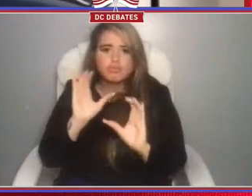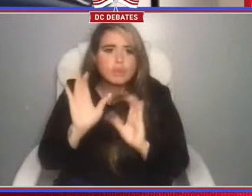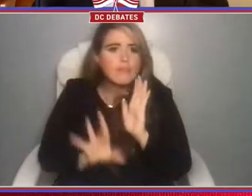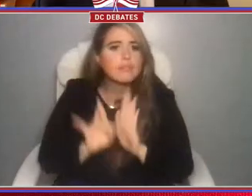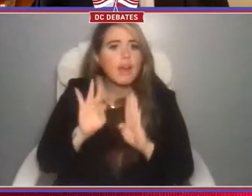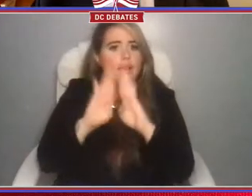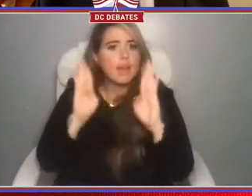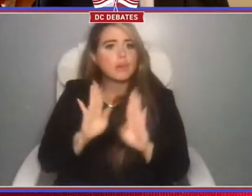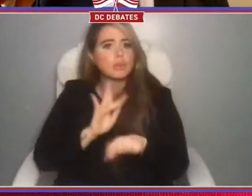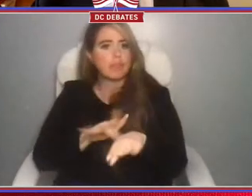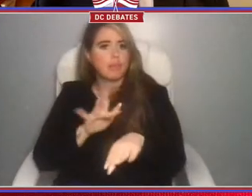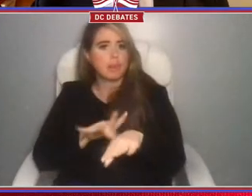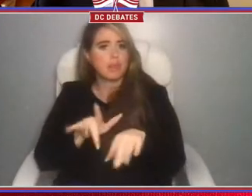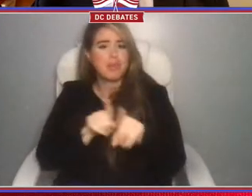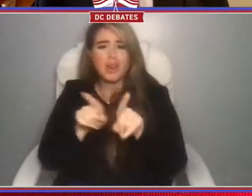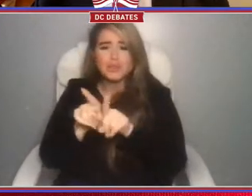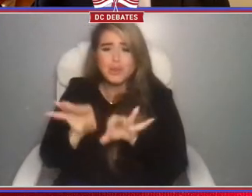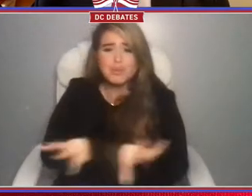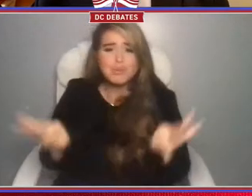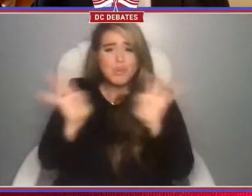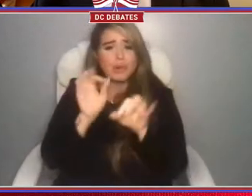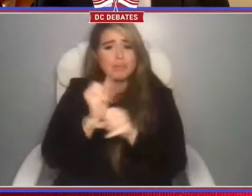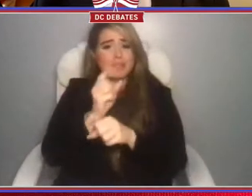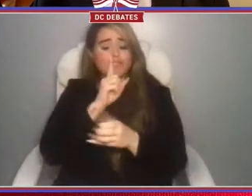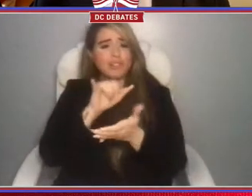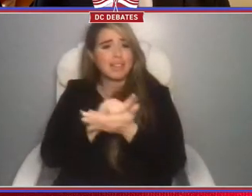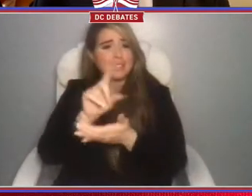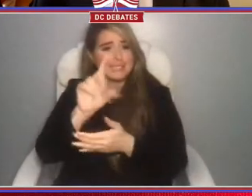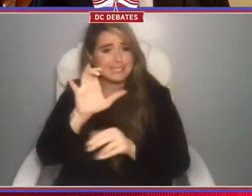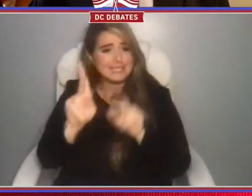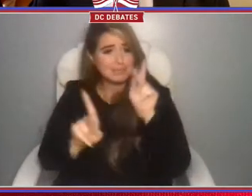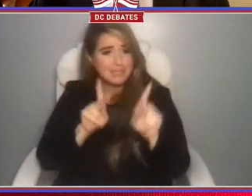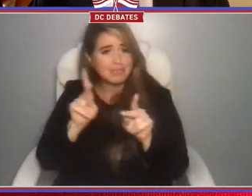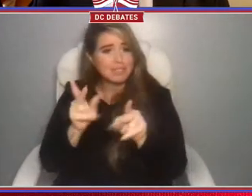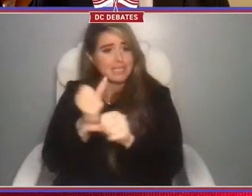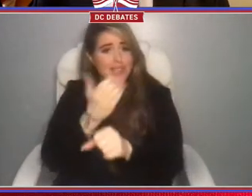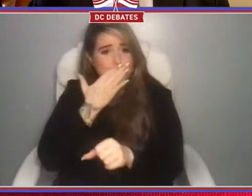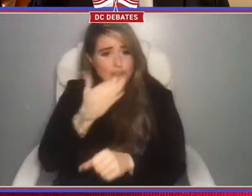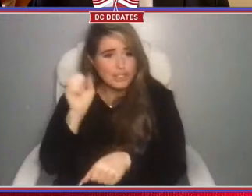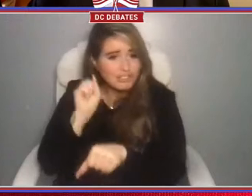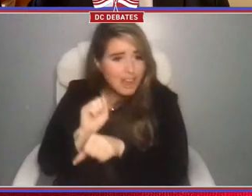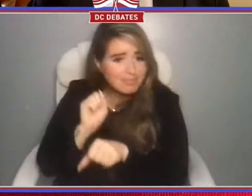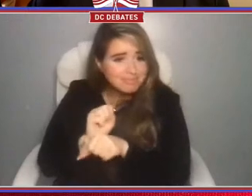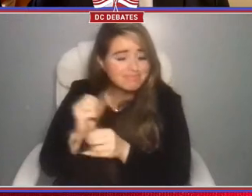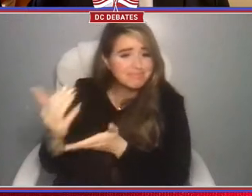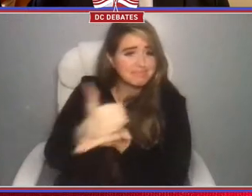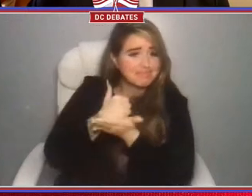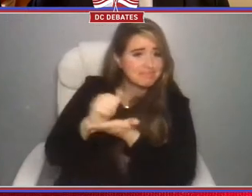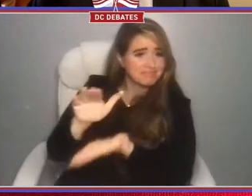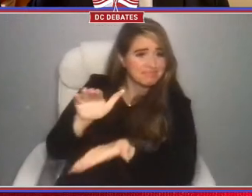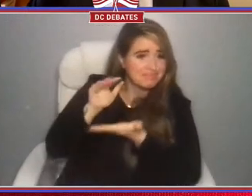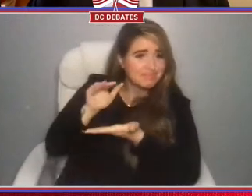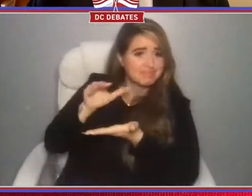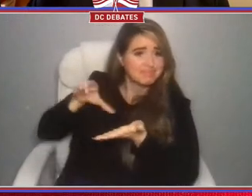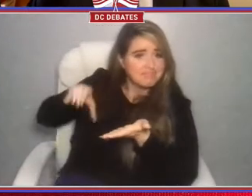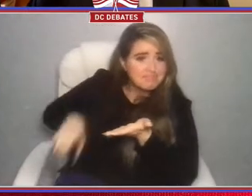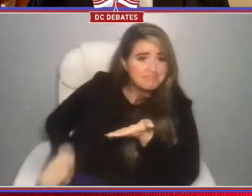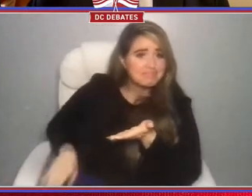also have to make sure that DC residents are getting good paying jobs, and that we're creating those